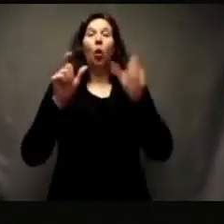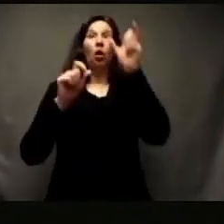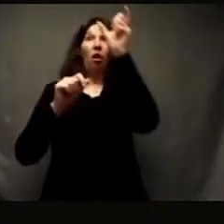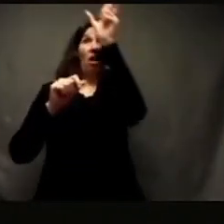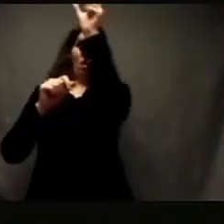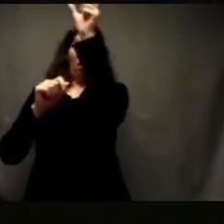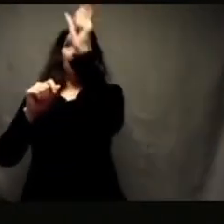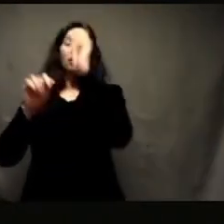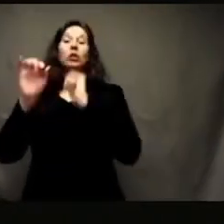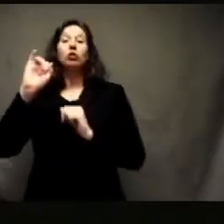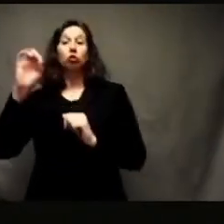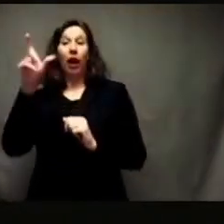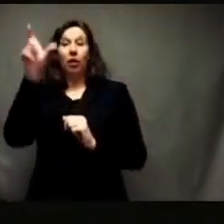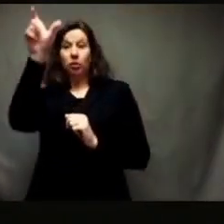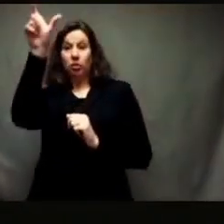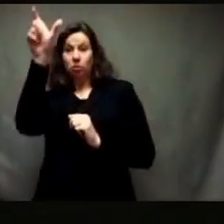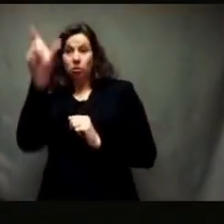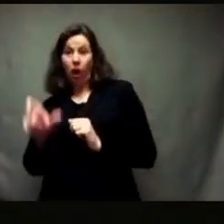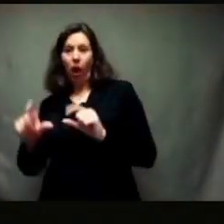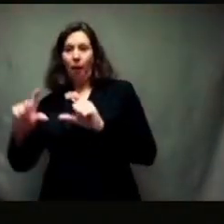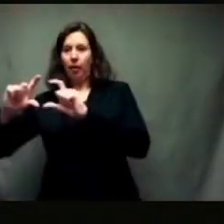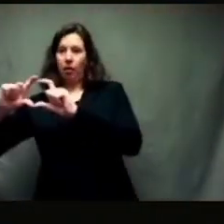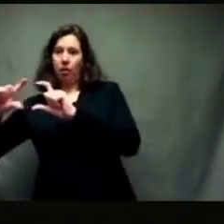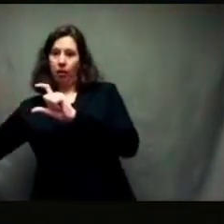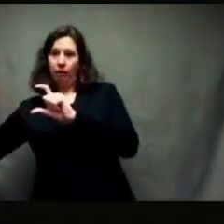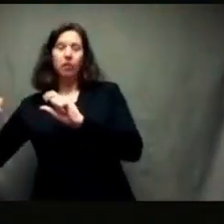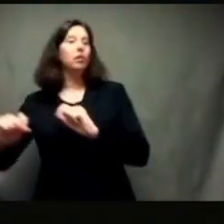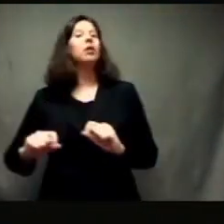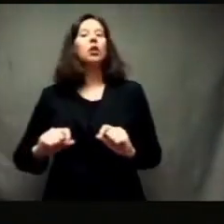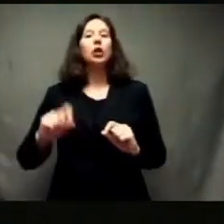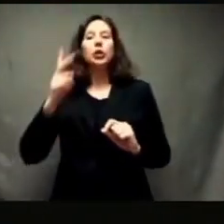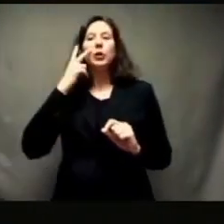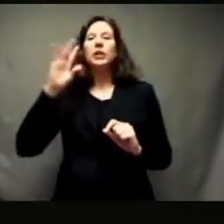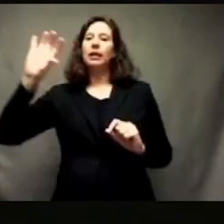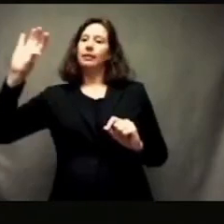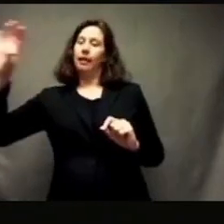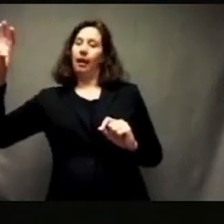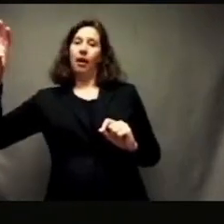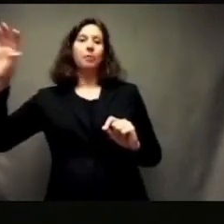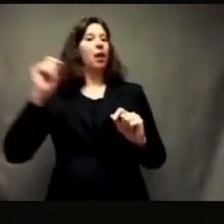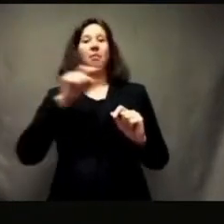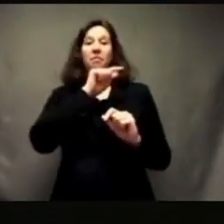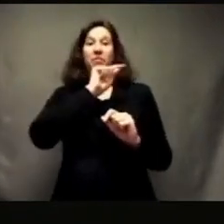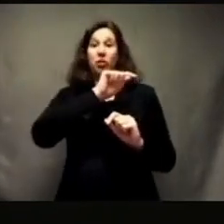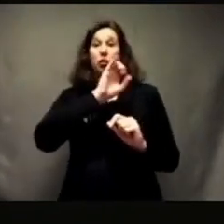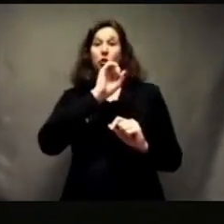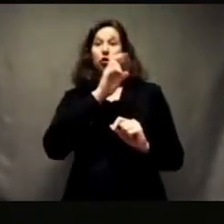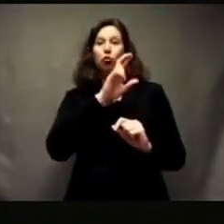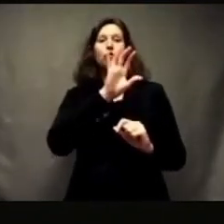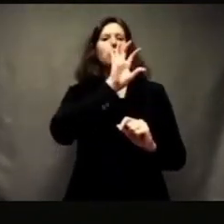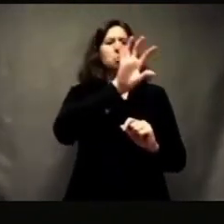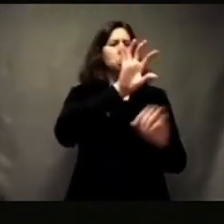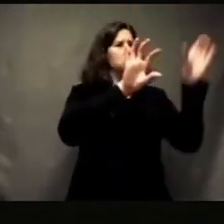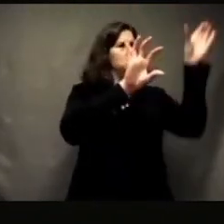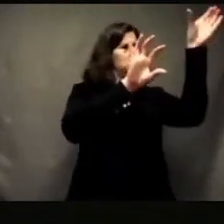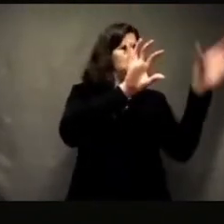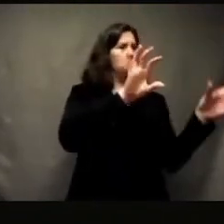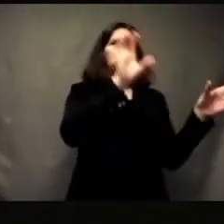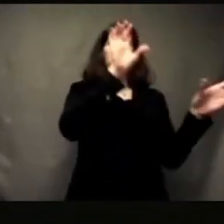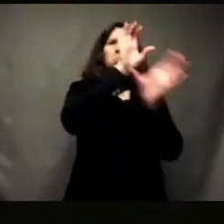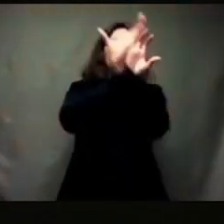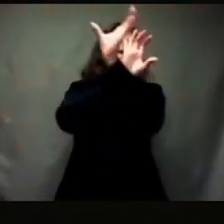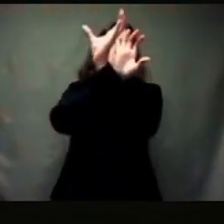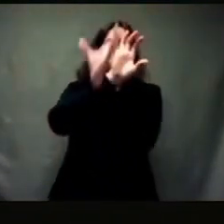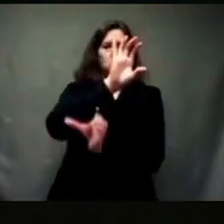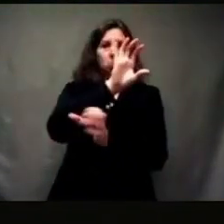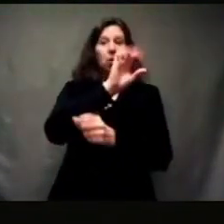bit more of like organization change. You see that the stage is over to the side, but for the most part, they're fairly similar. Scratch just